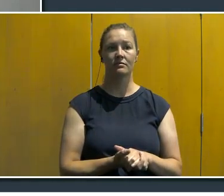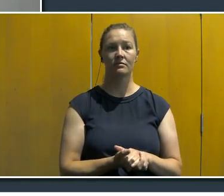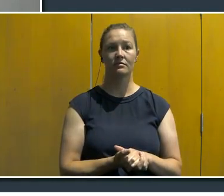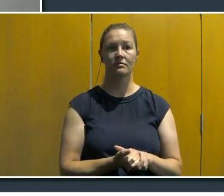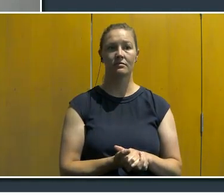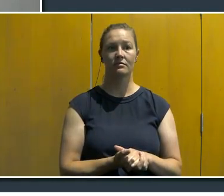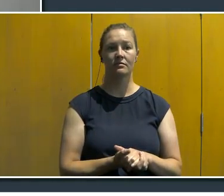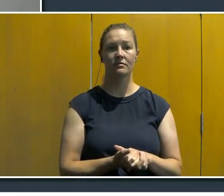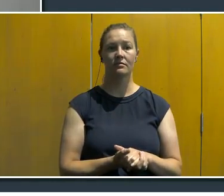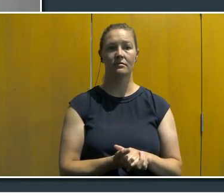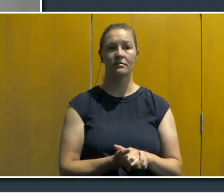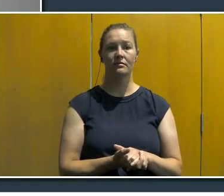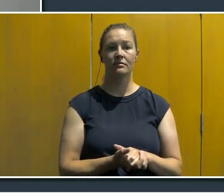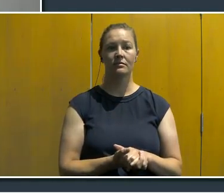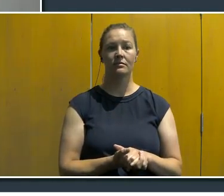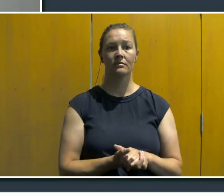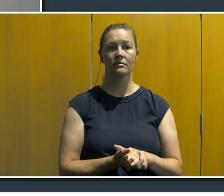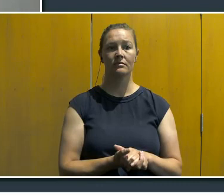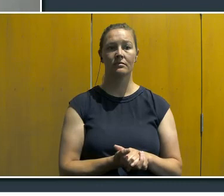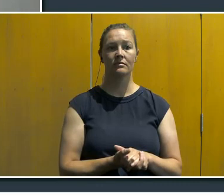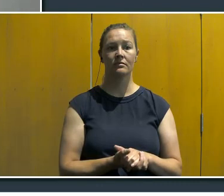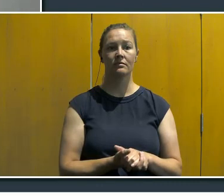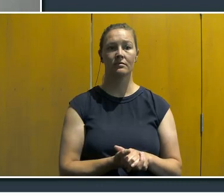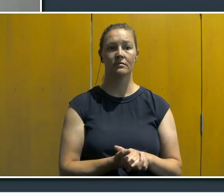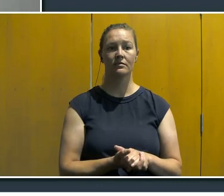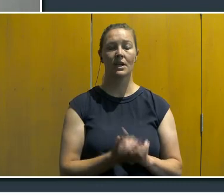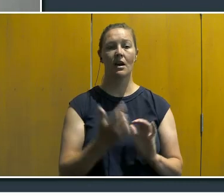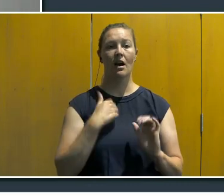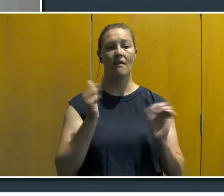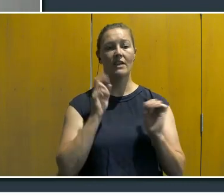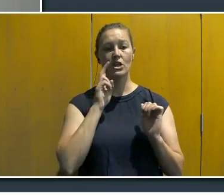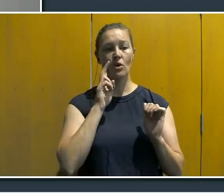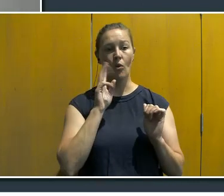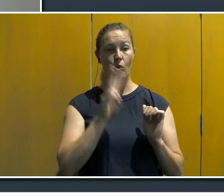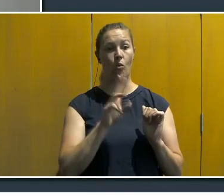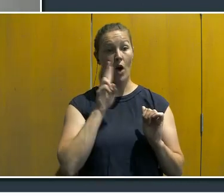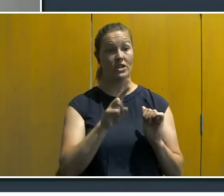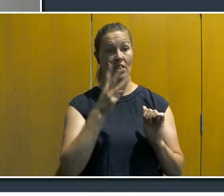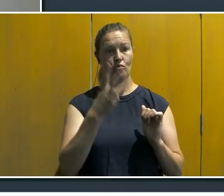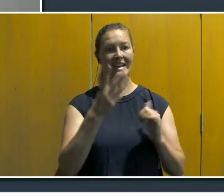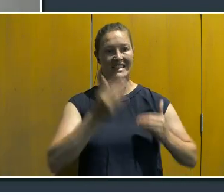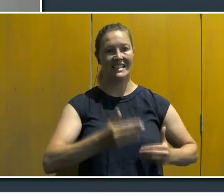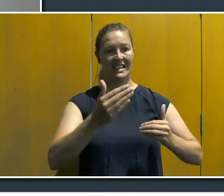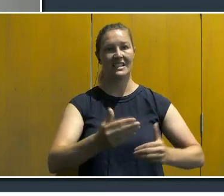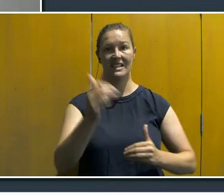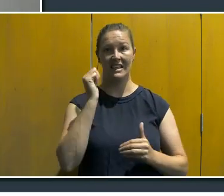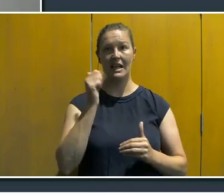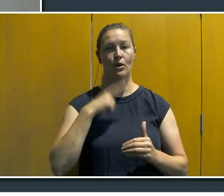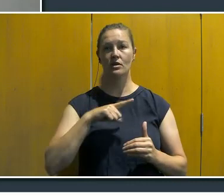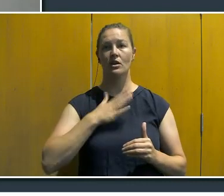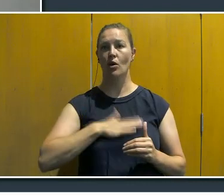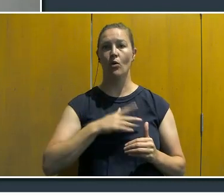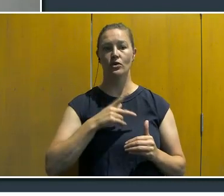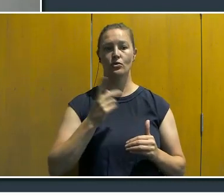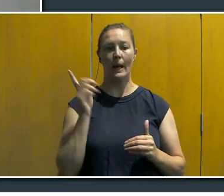I should have said in my introduction that I watched all 3 sessions yesterday because I didn't want to come here and